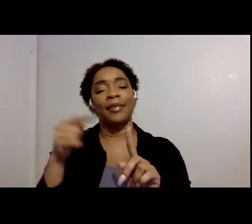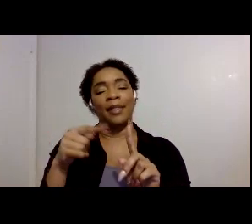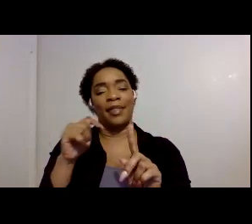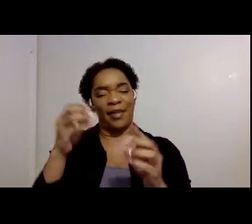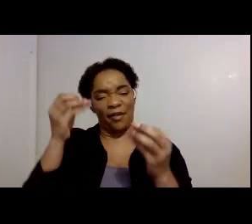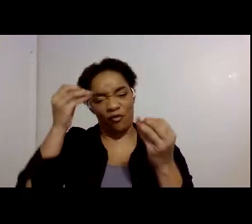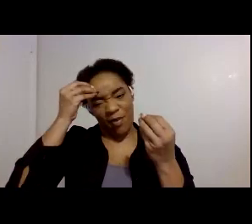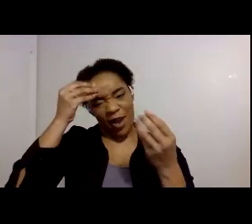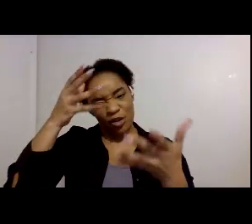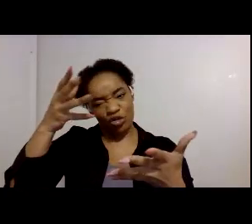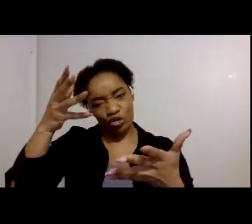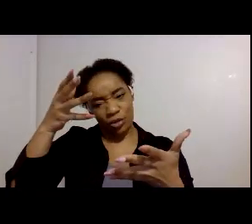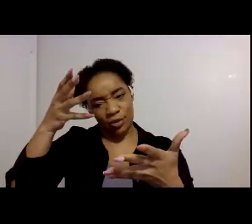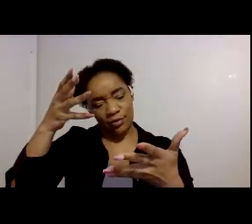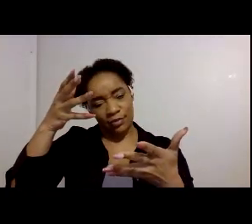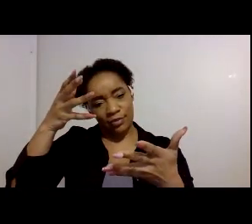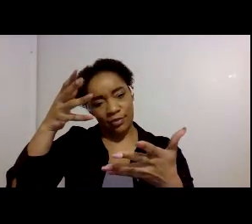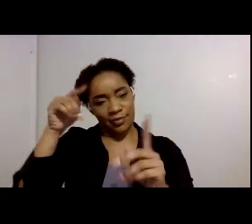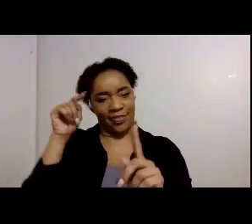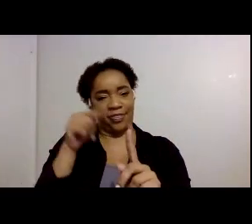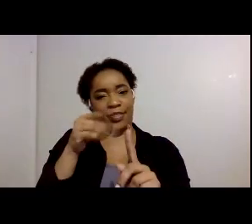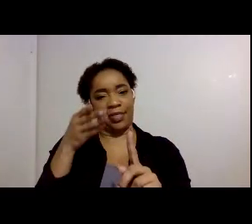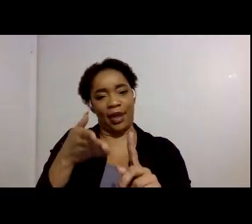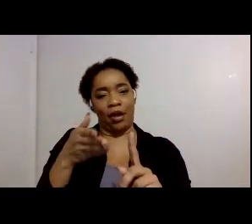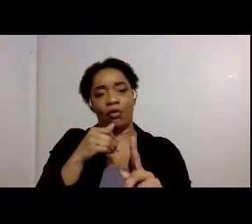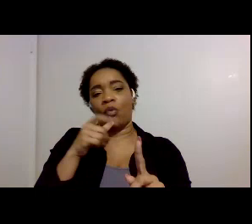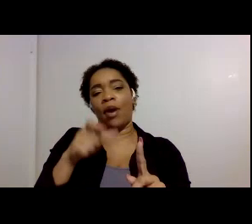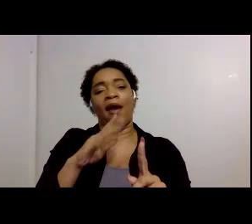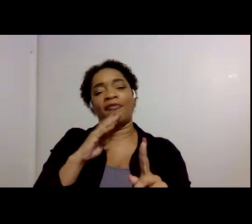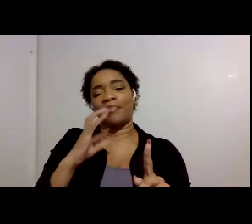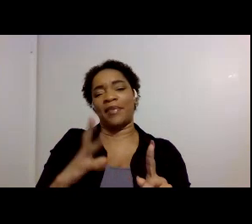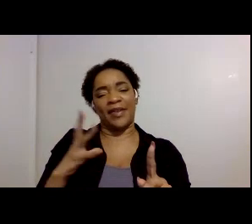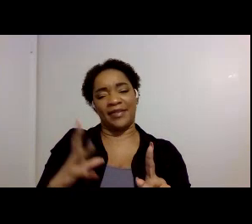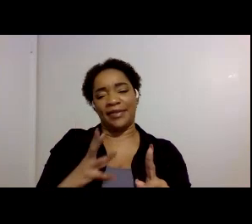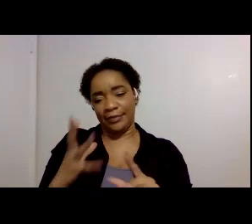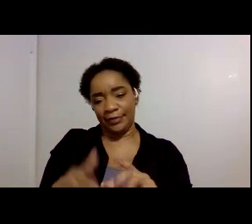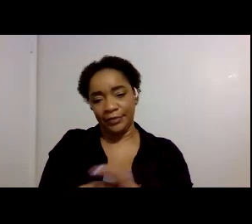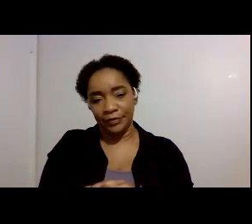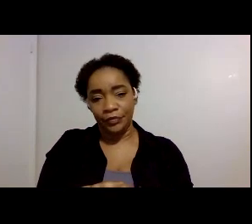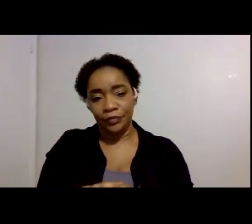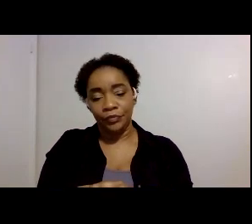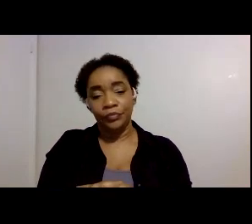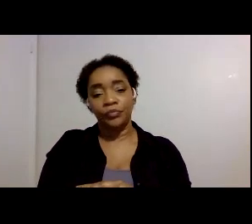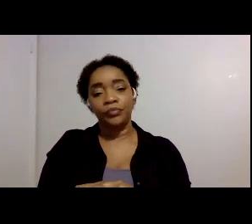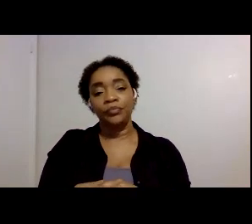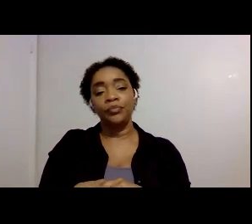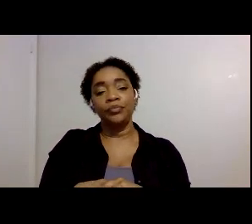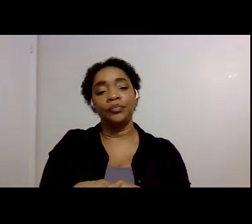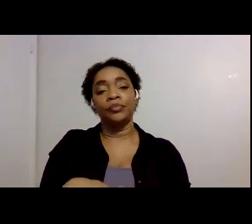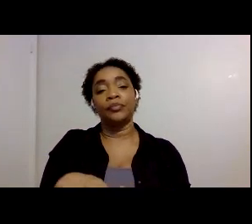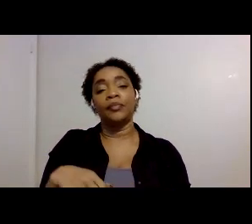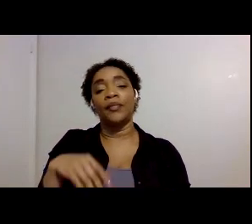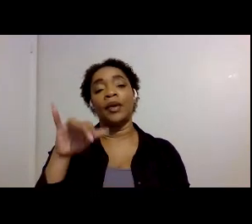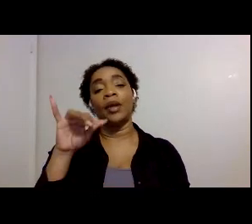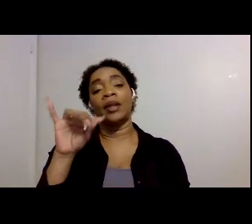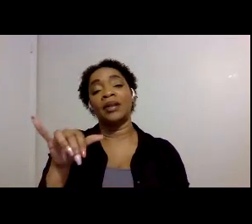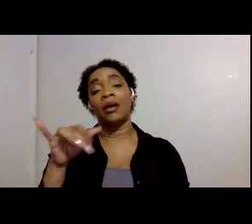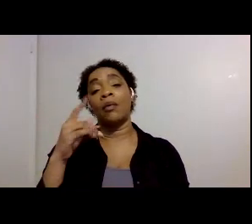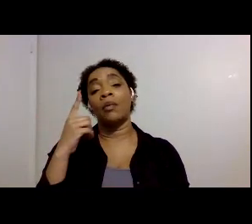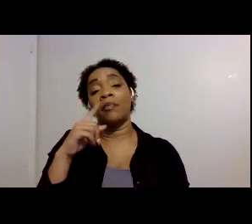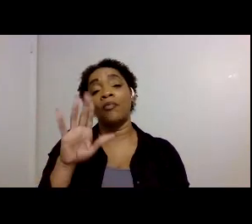important than the actual fanciness of the plan. So that would be for your homes and